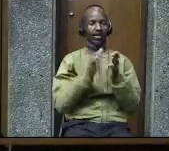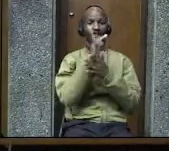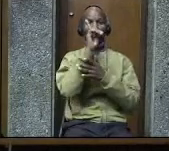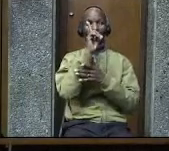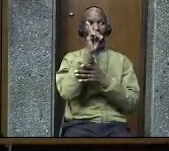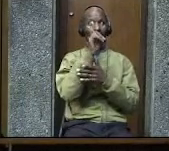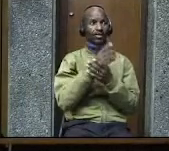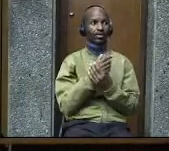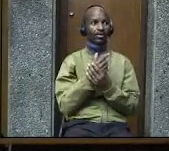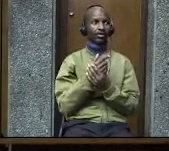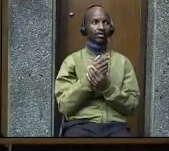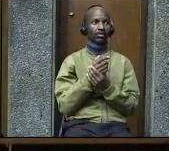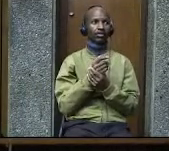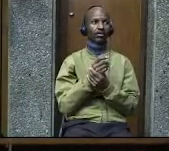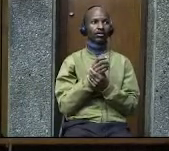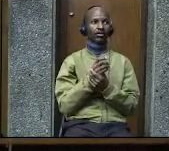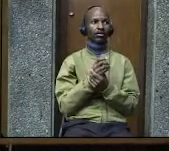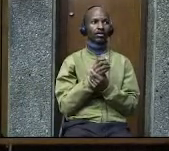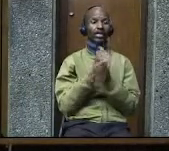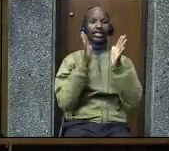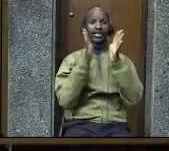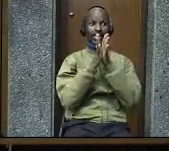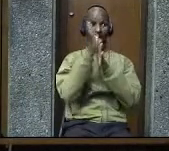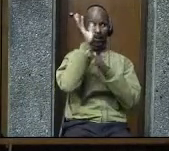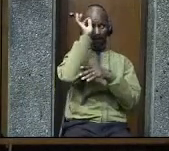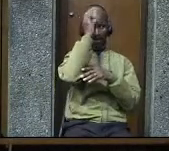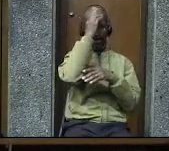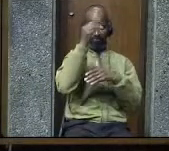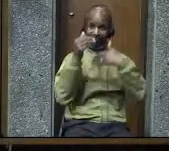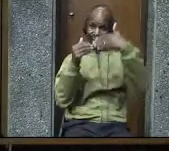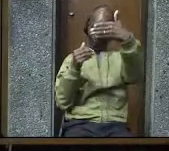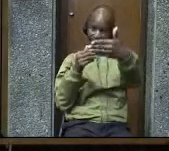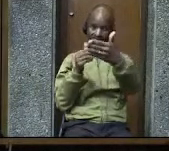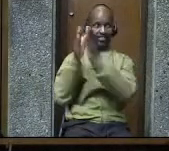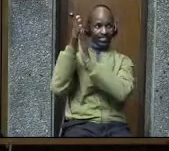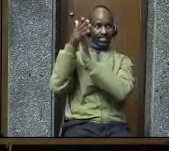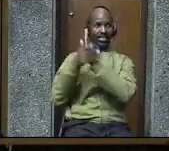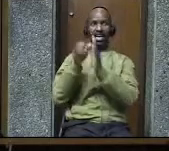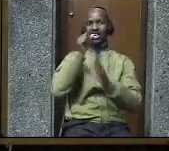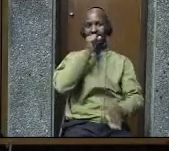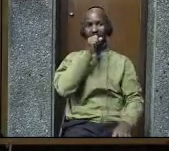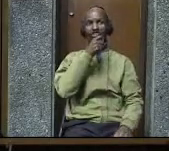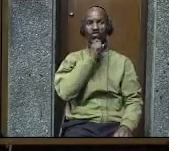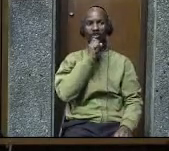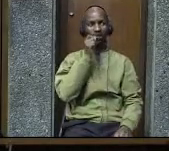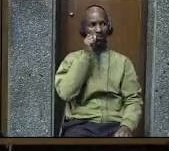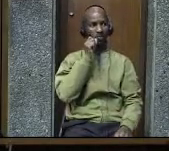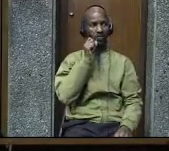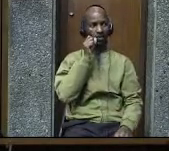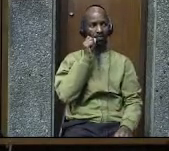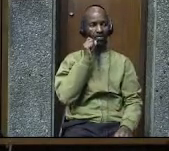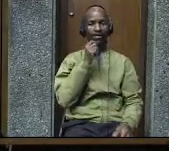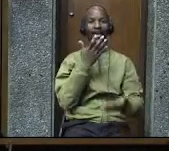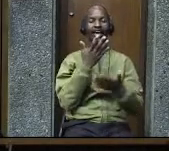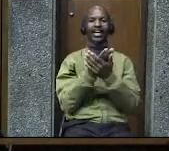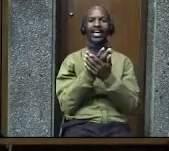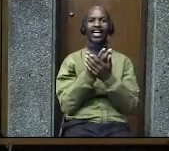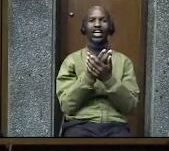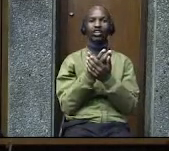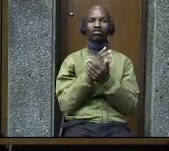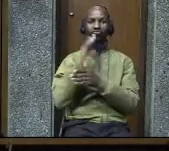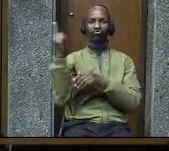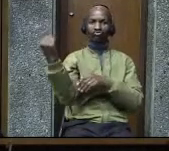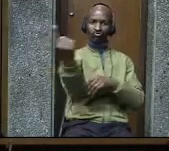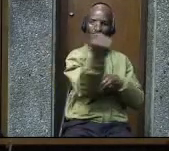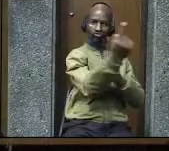9, 10, 11. You have 10 minutes. We only have this mic. Oh, this mic there. Can you fall there in